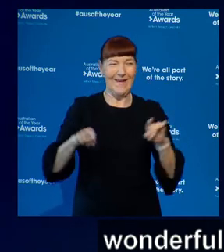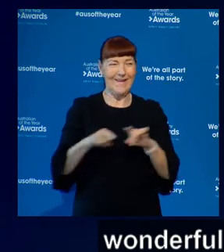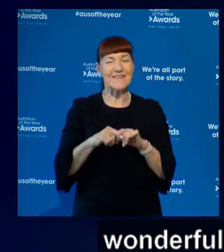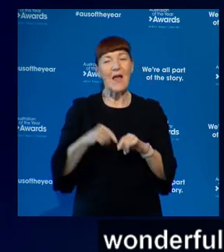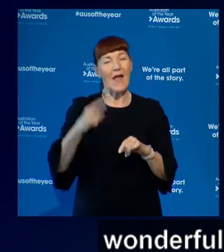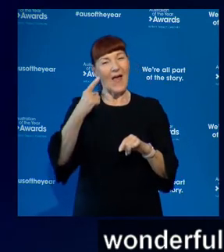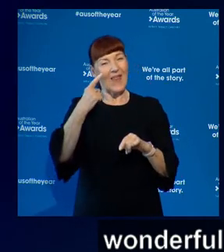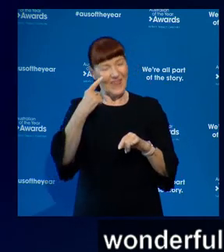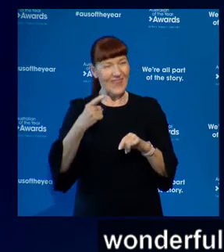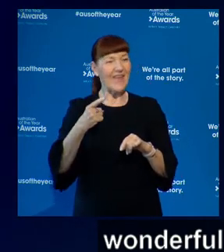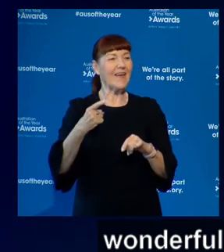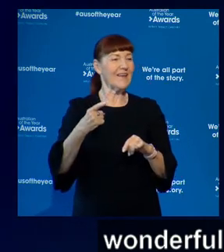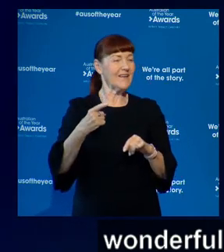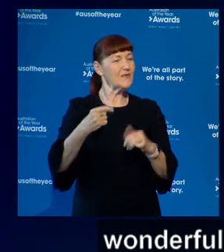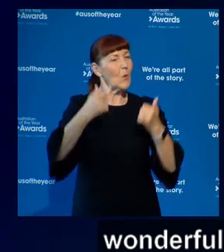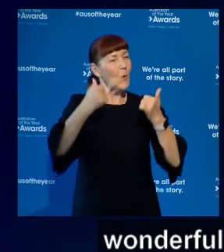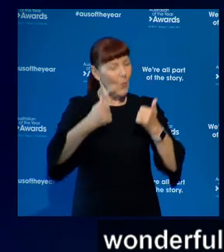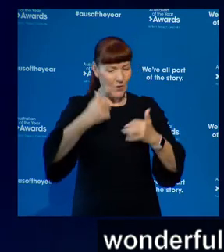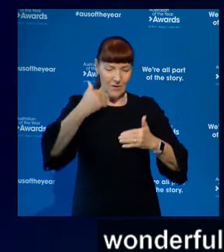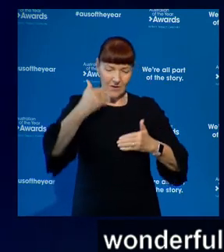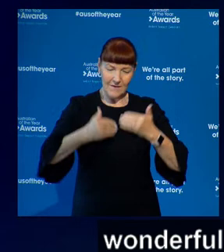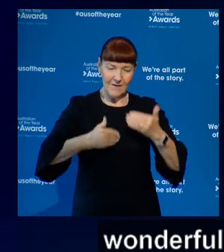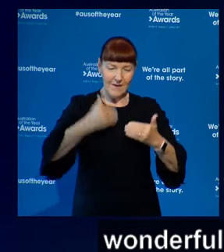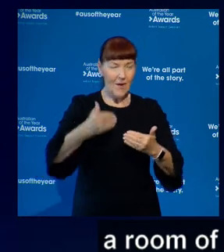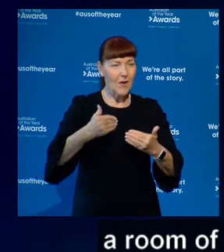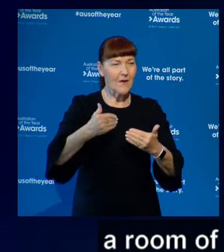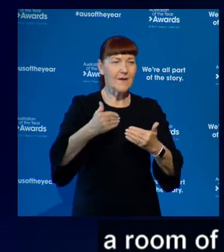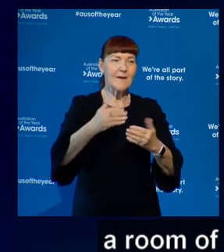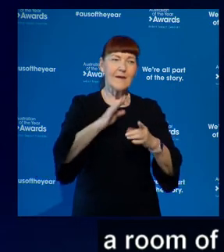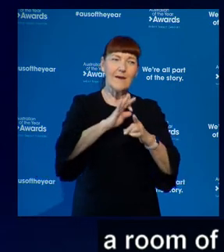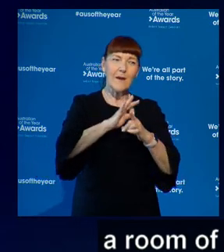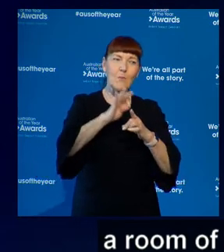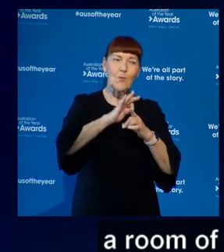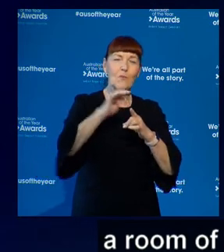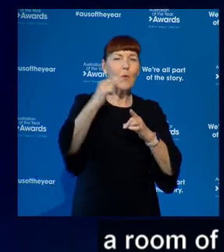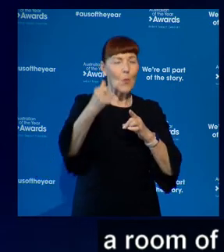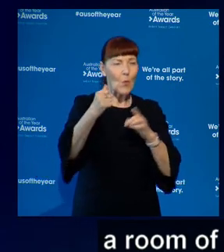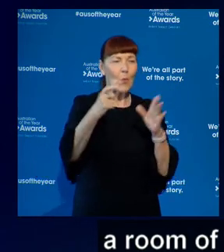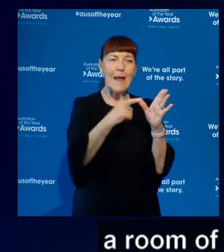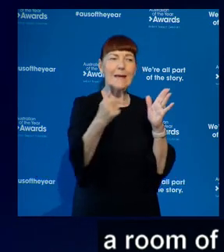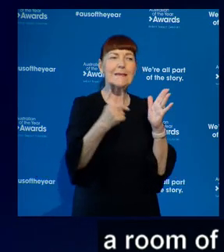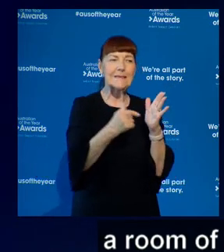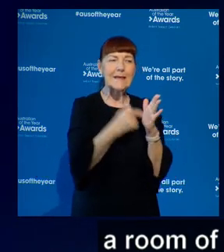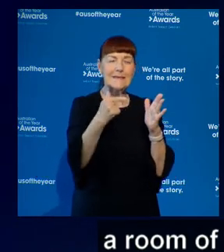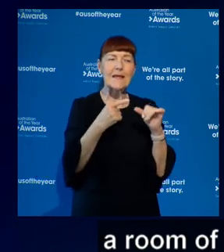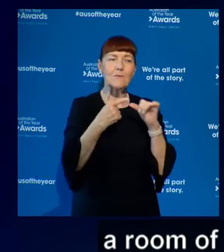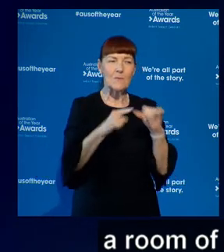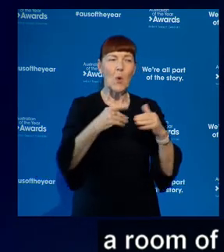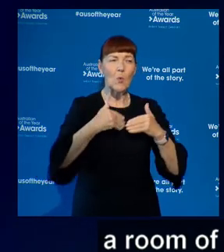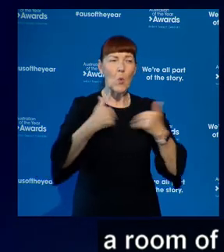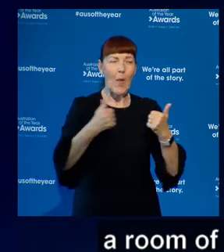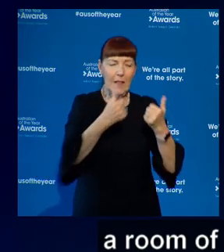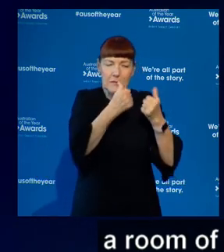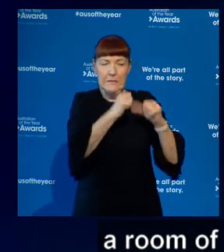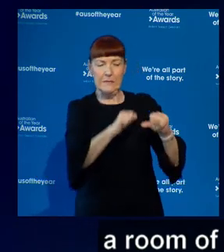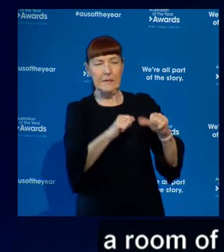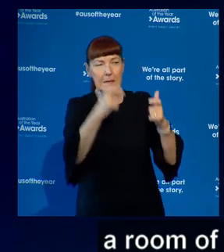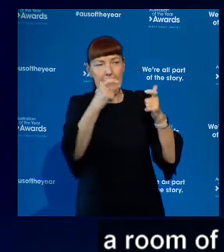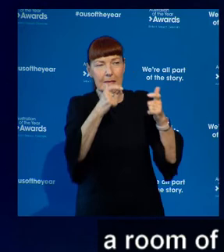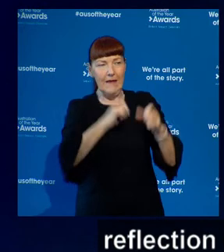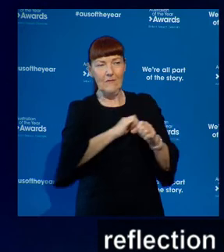I think that's a reflection of just how well this community has responded to the challenges of this